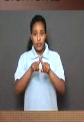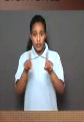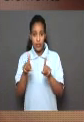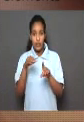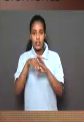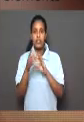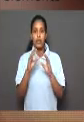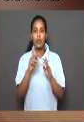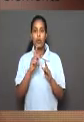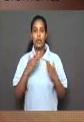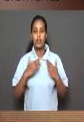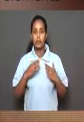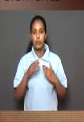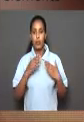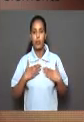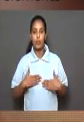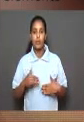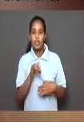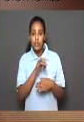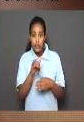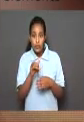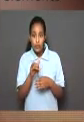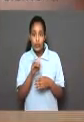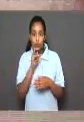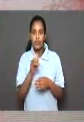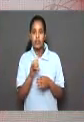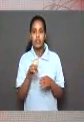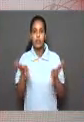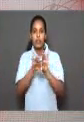their properties is not substantial.